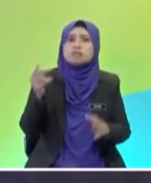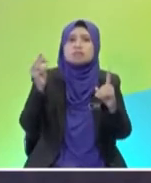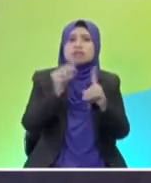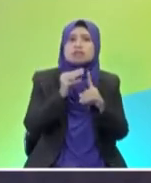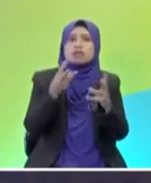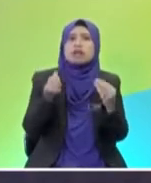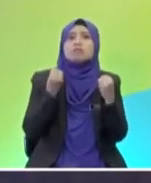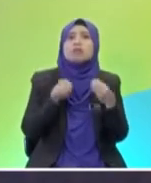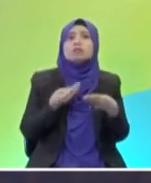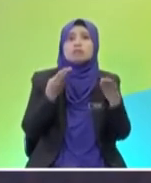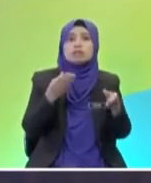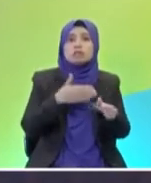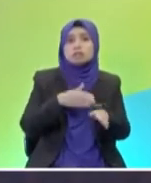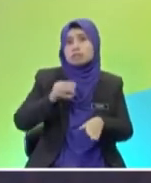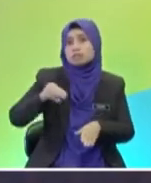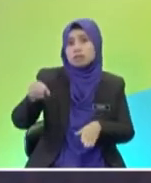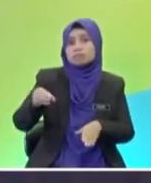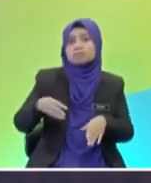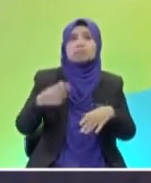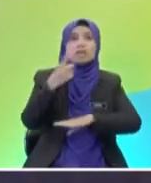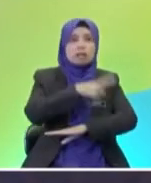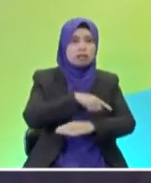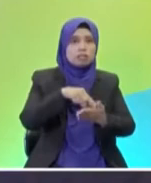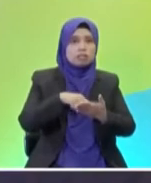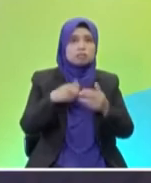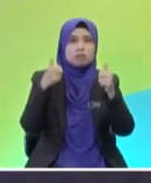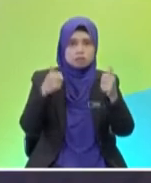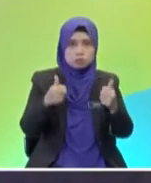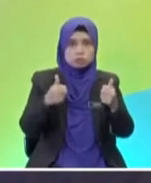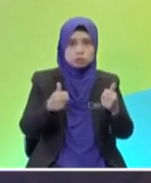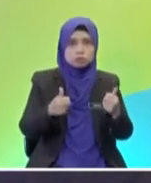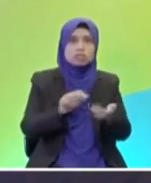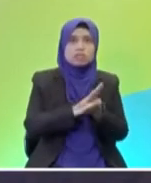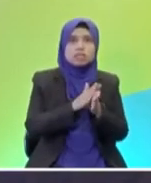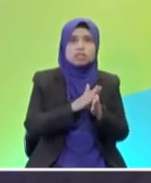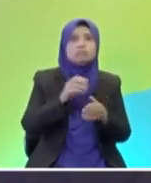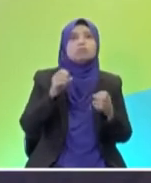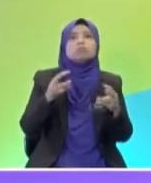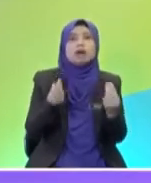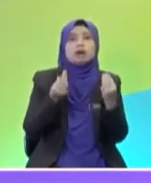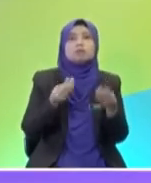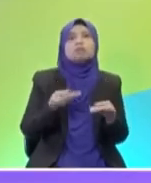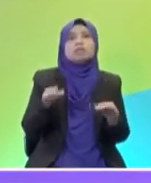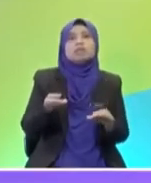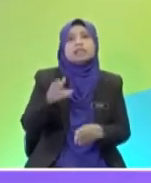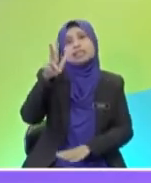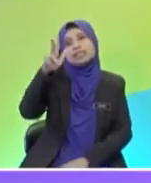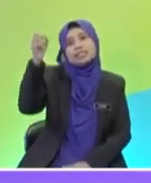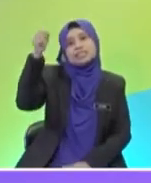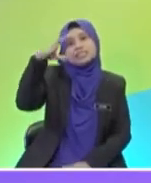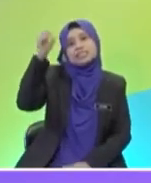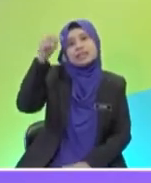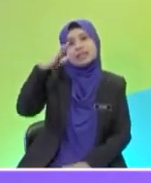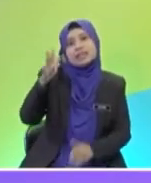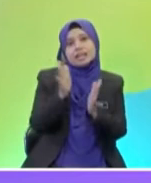today? So far they did well, Chris. Yep. So I think I want to give each of them 3 stars. 3 stars! Yes, good